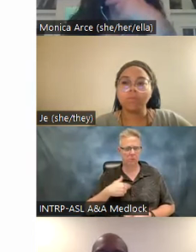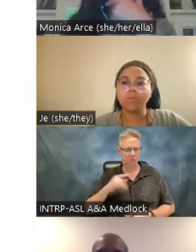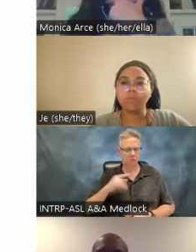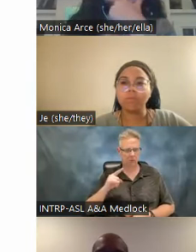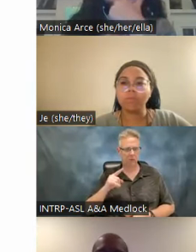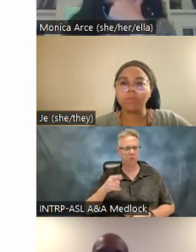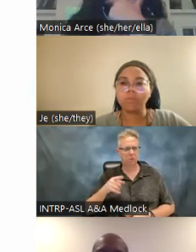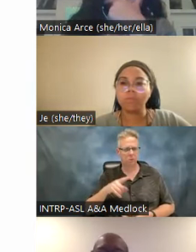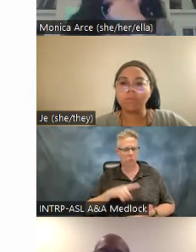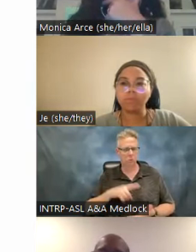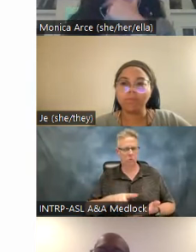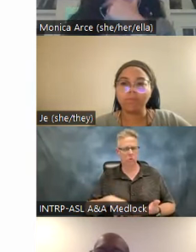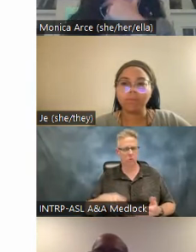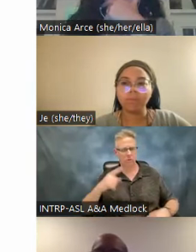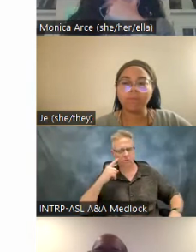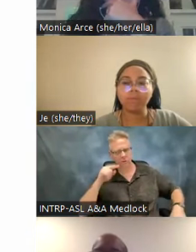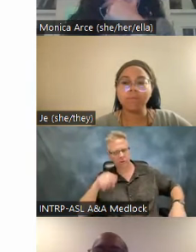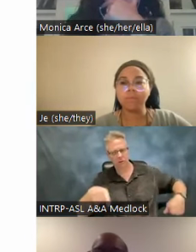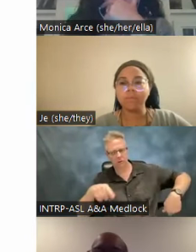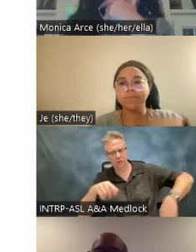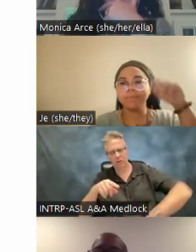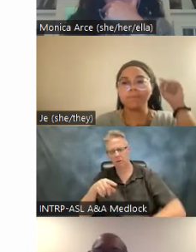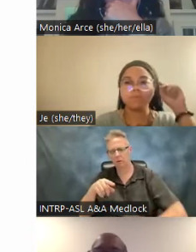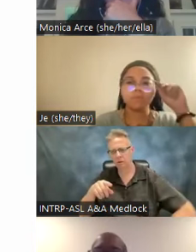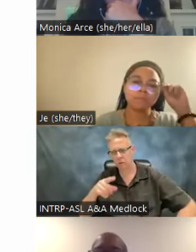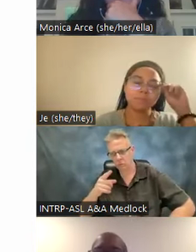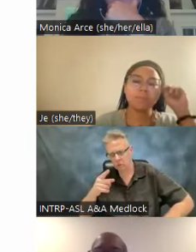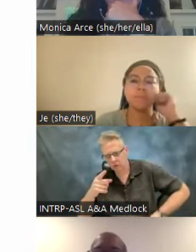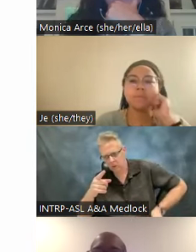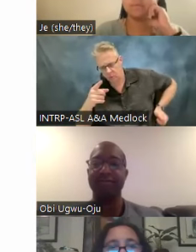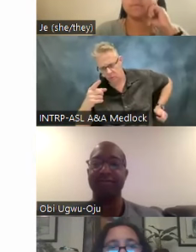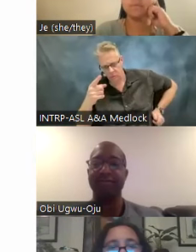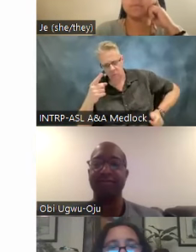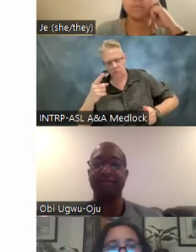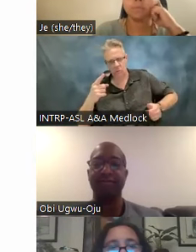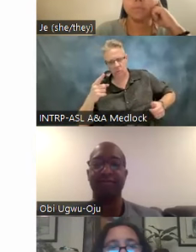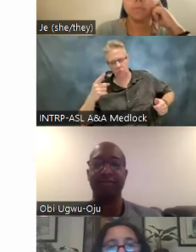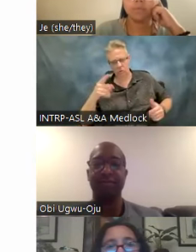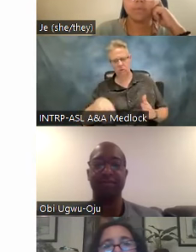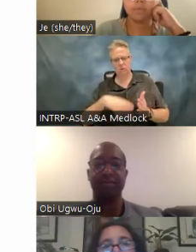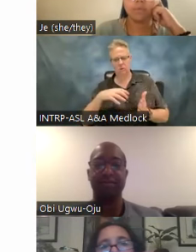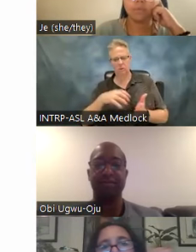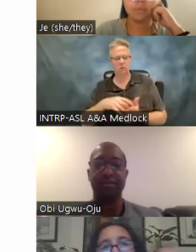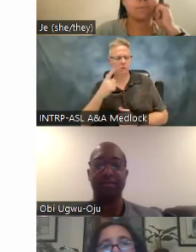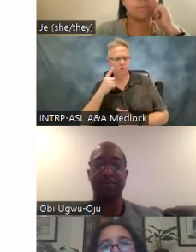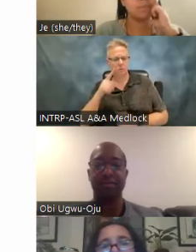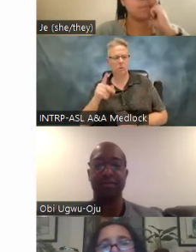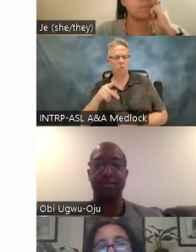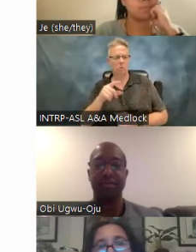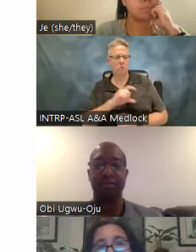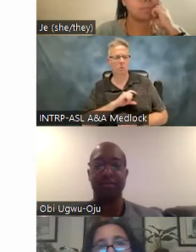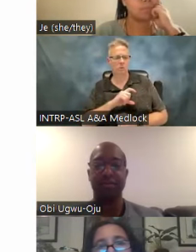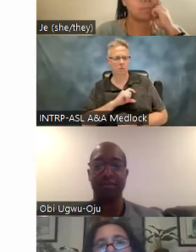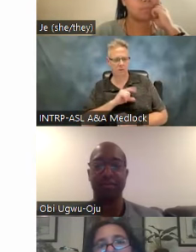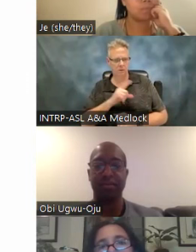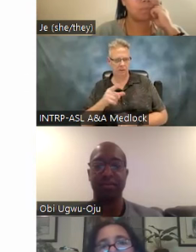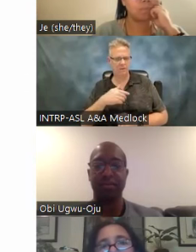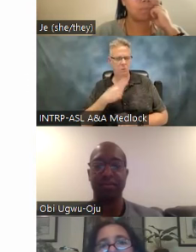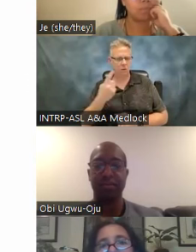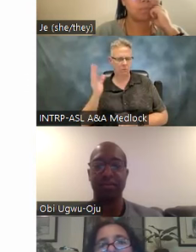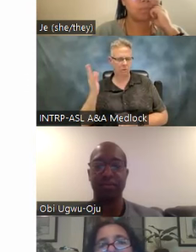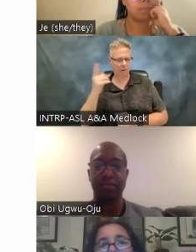bit of research on this section, and Portland Police Bureau had a